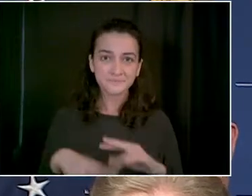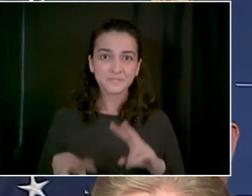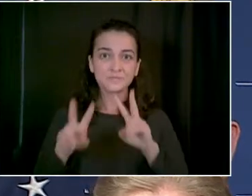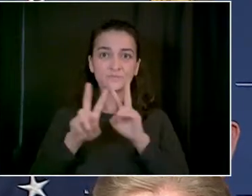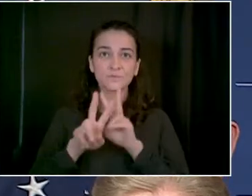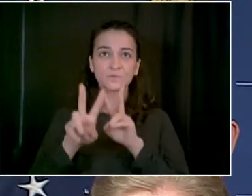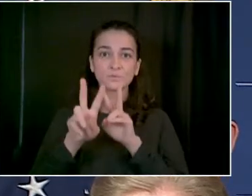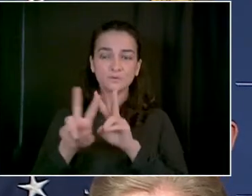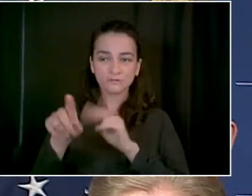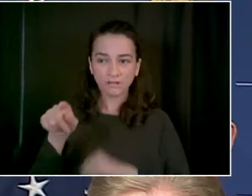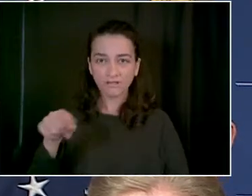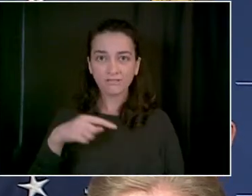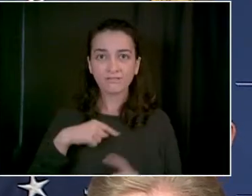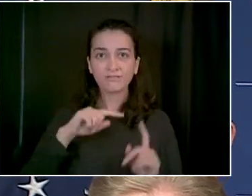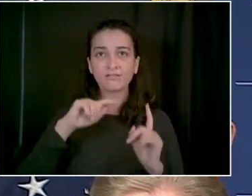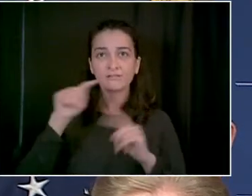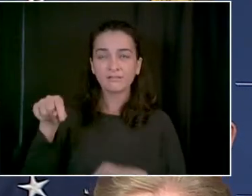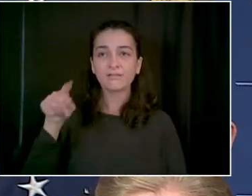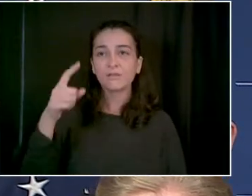there?